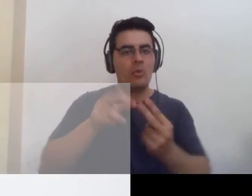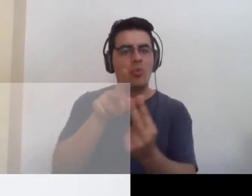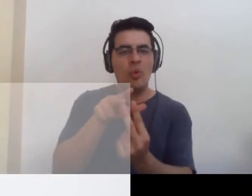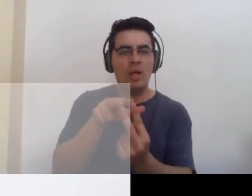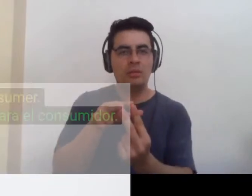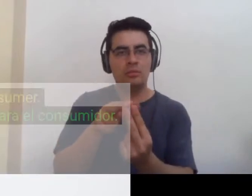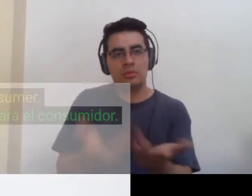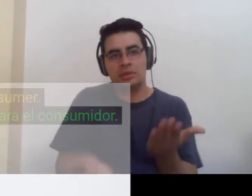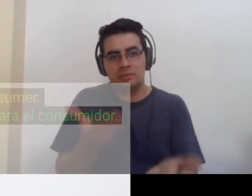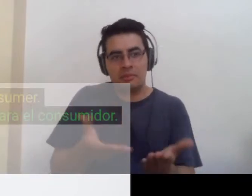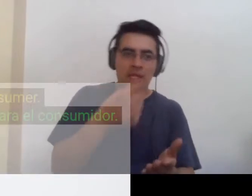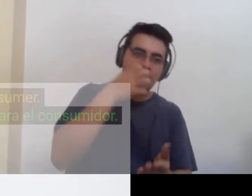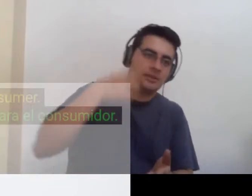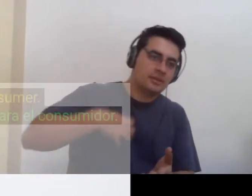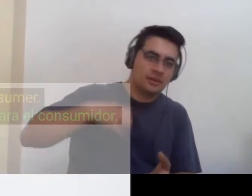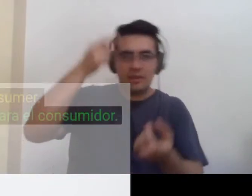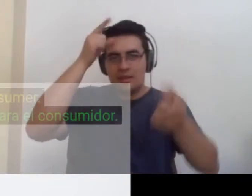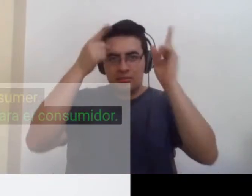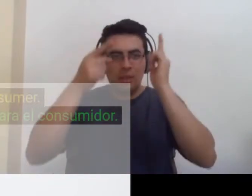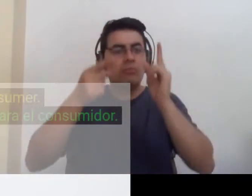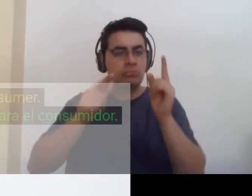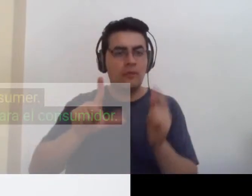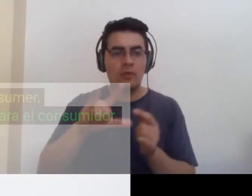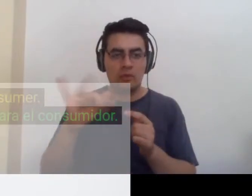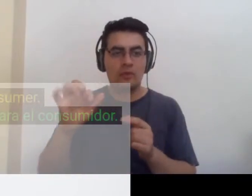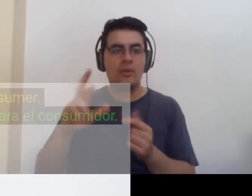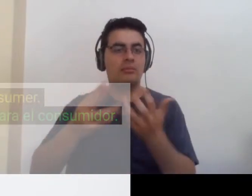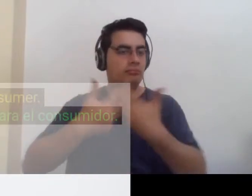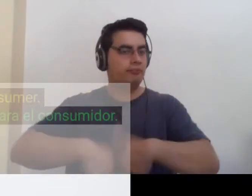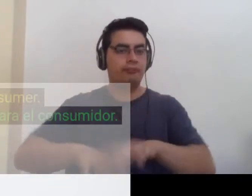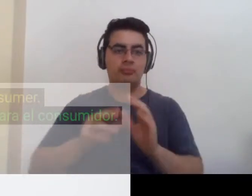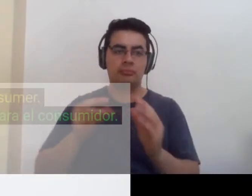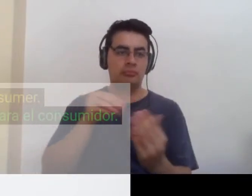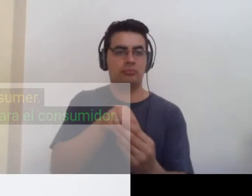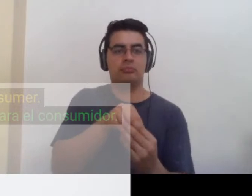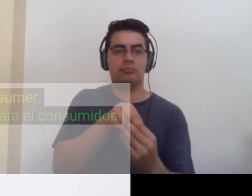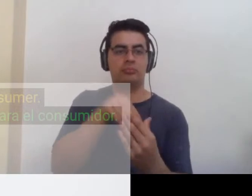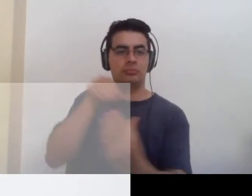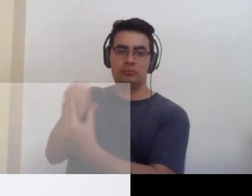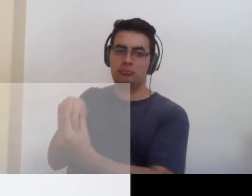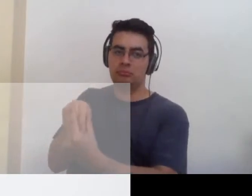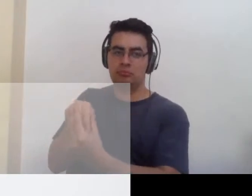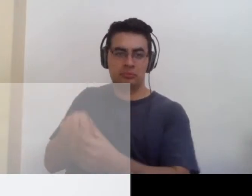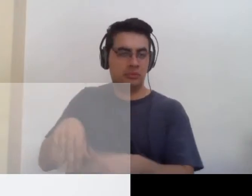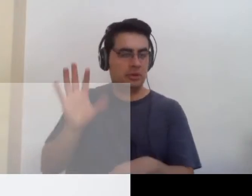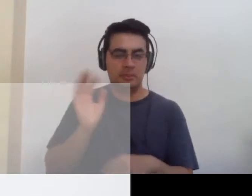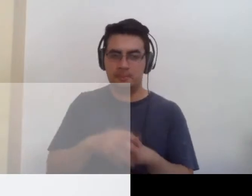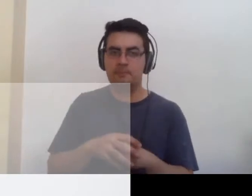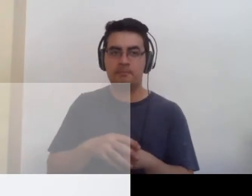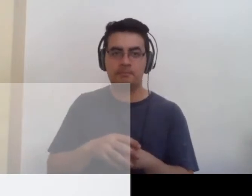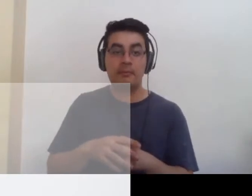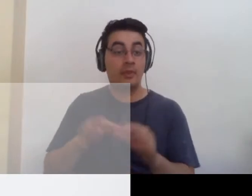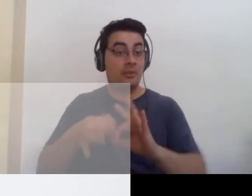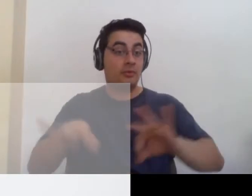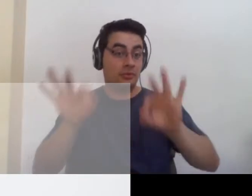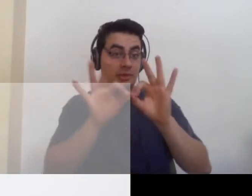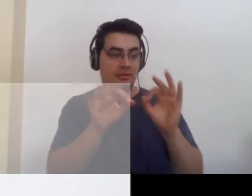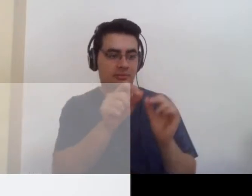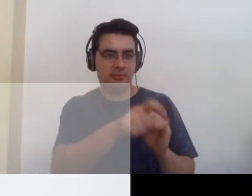so important to make cross-platform apps easy to use for the consumer. Anyways, let's keep chugging